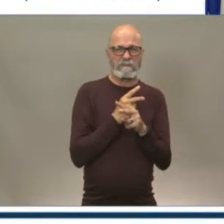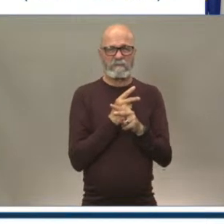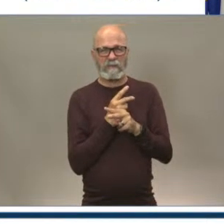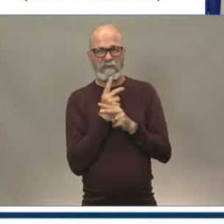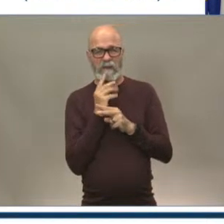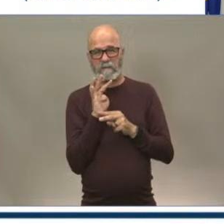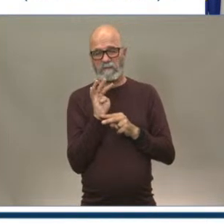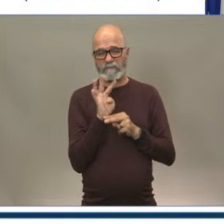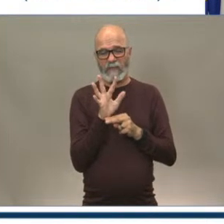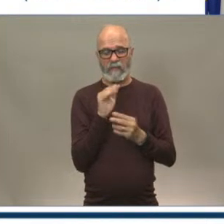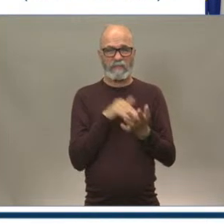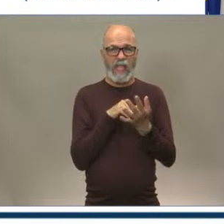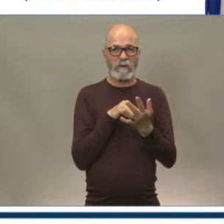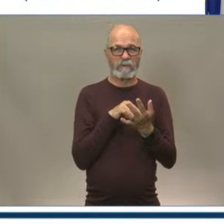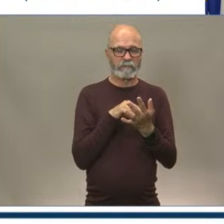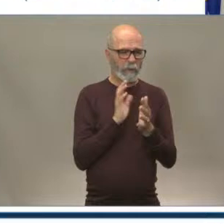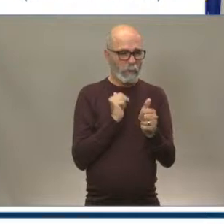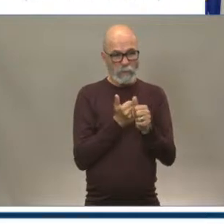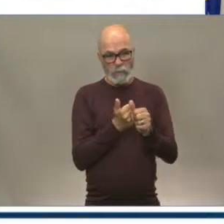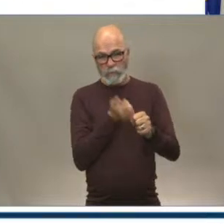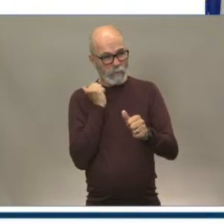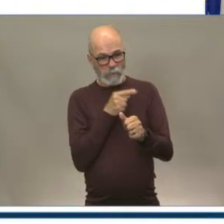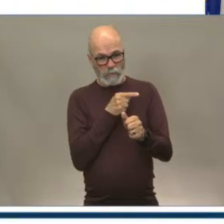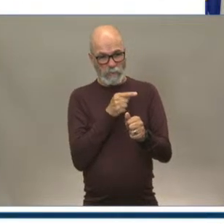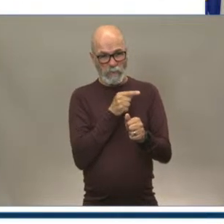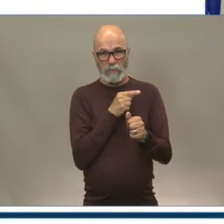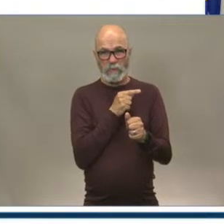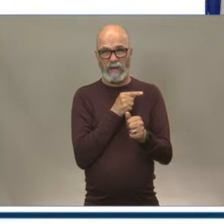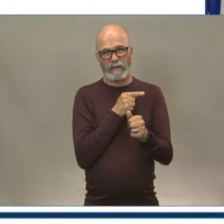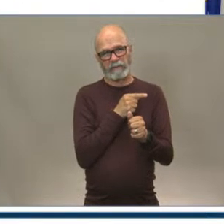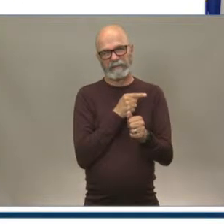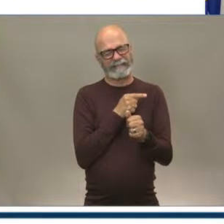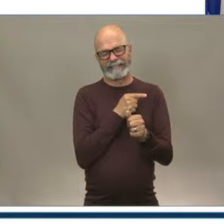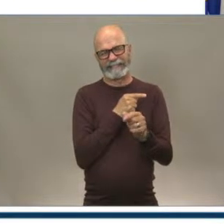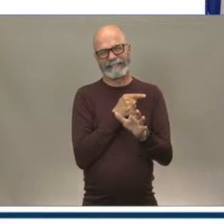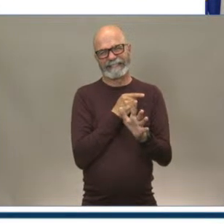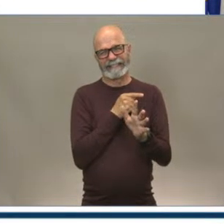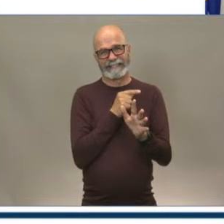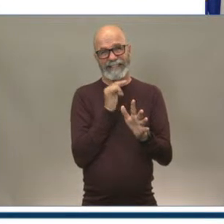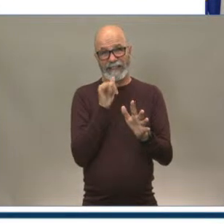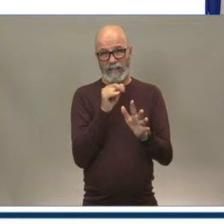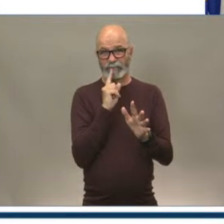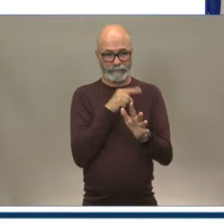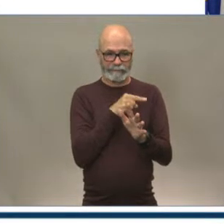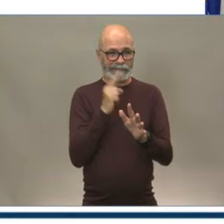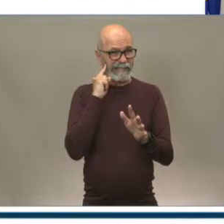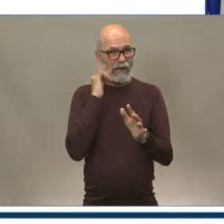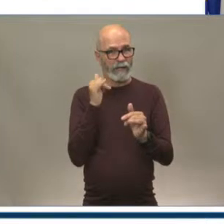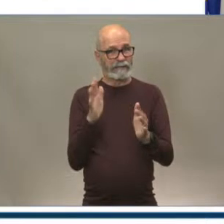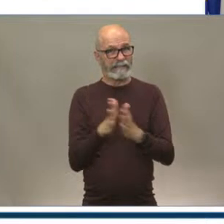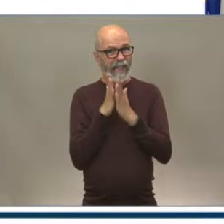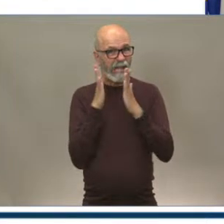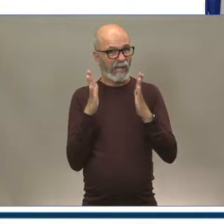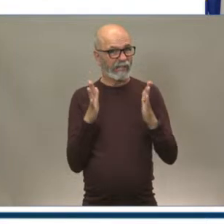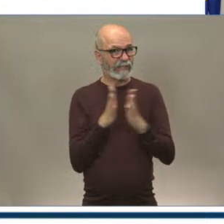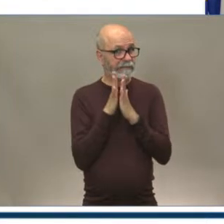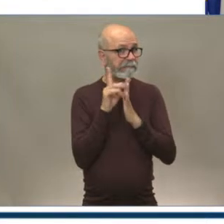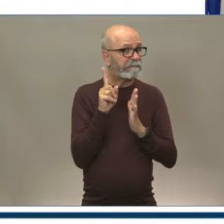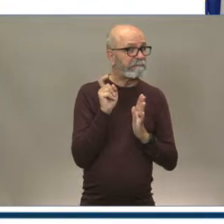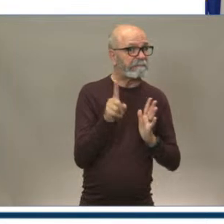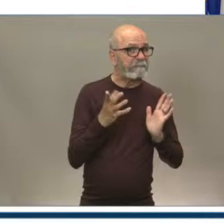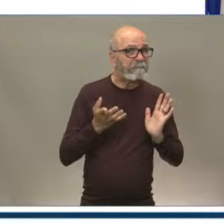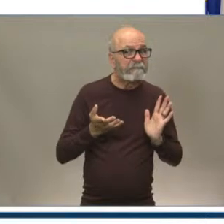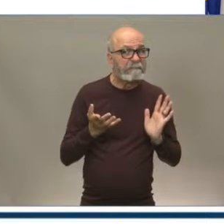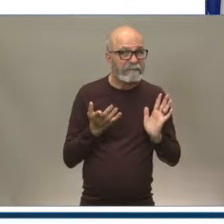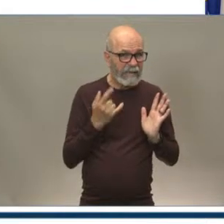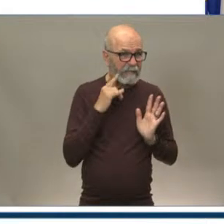out almost paints a rosier picture. I'm just wondering how dangerous it is not to, understand how bad it really